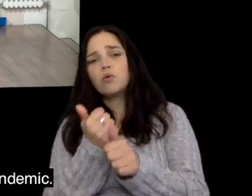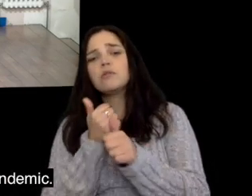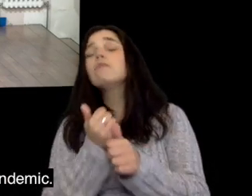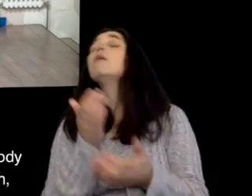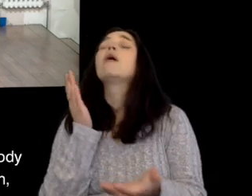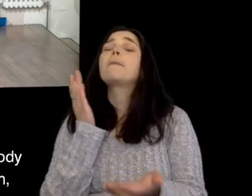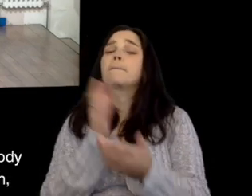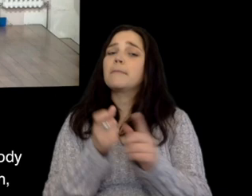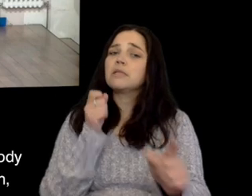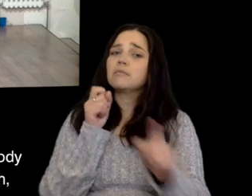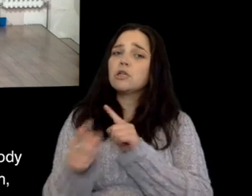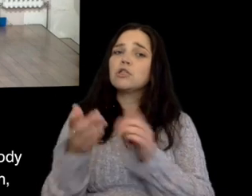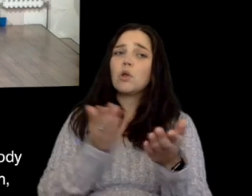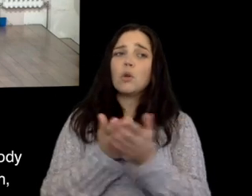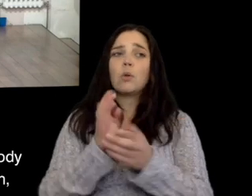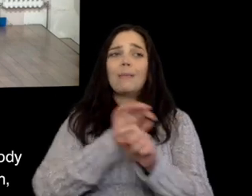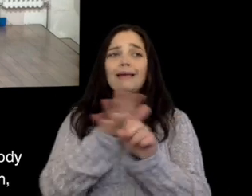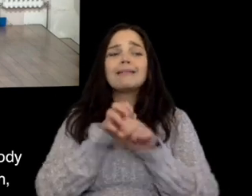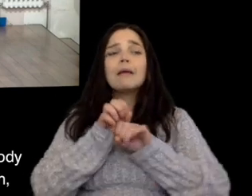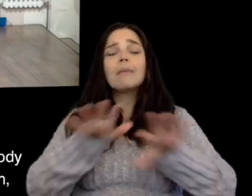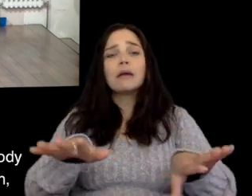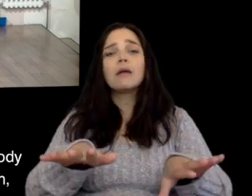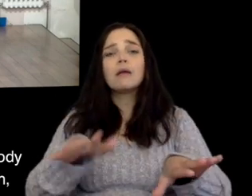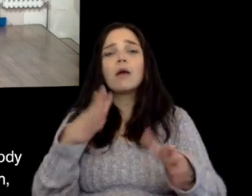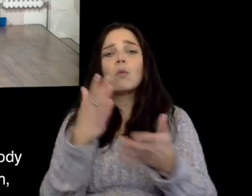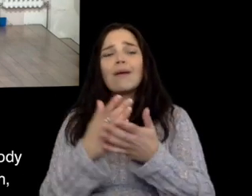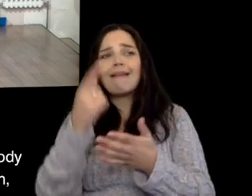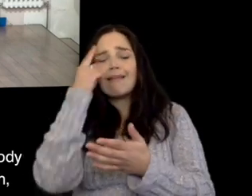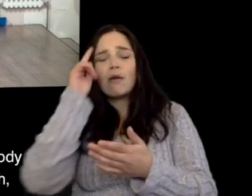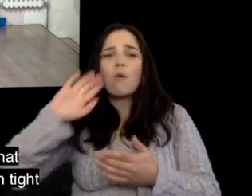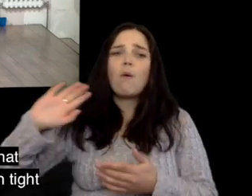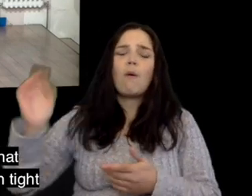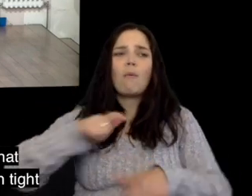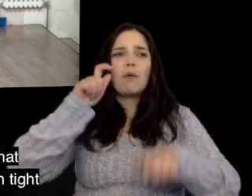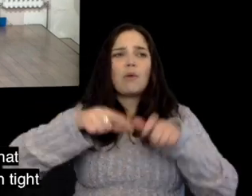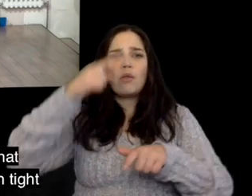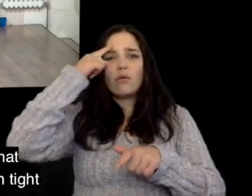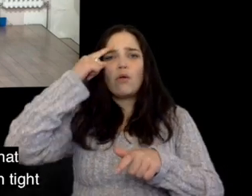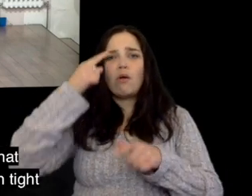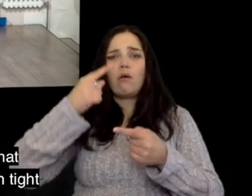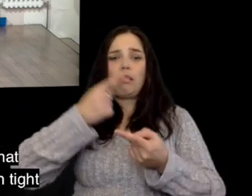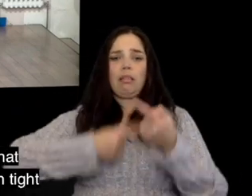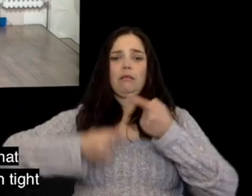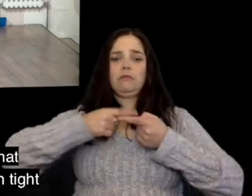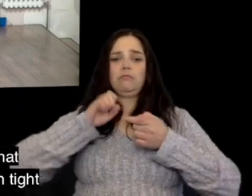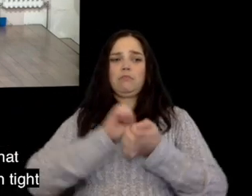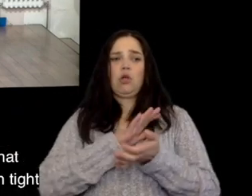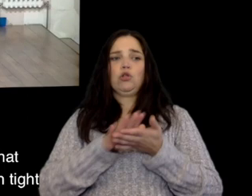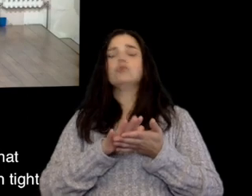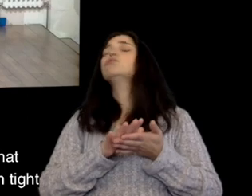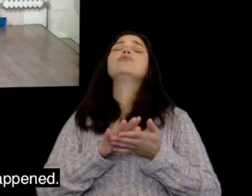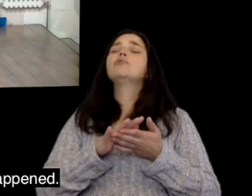supportive, especially during the pandemic, where I think everybody thought